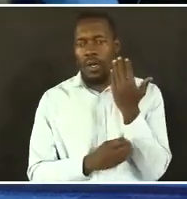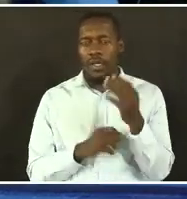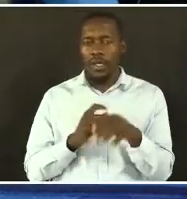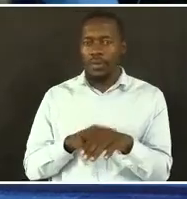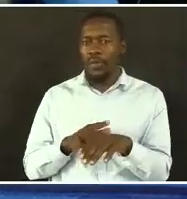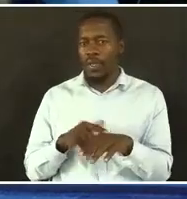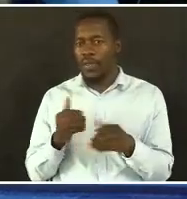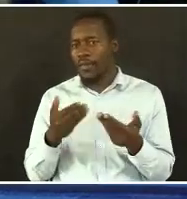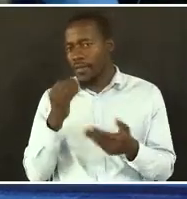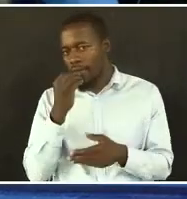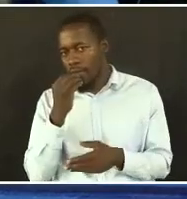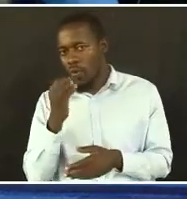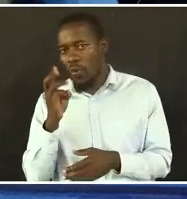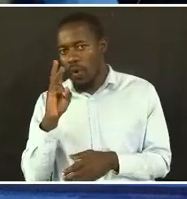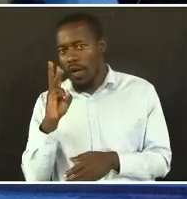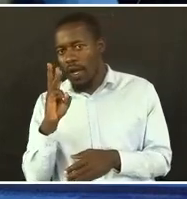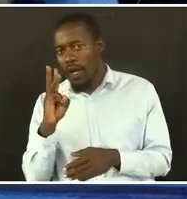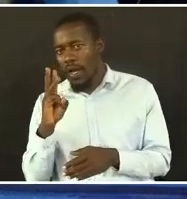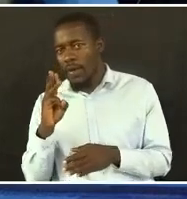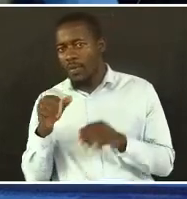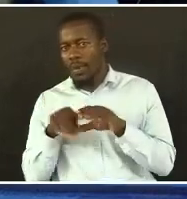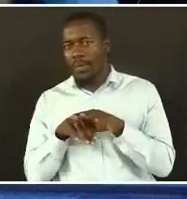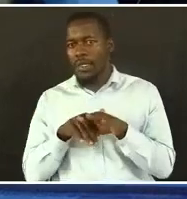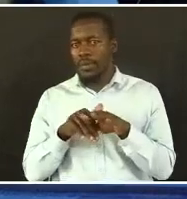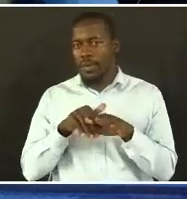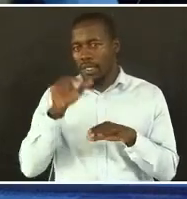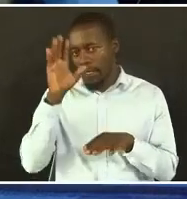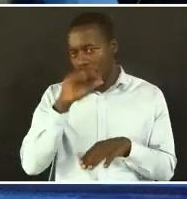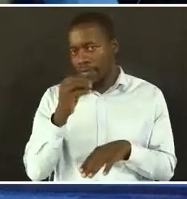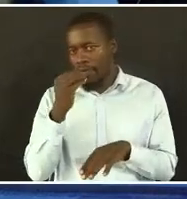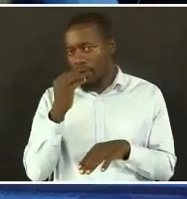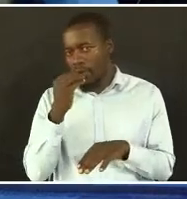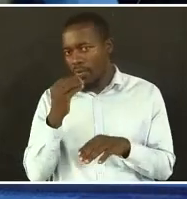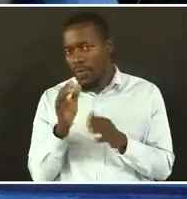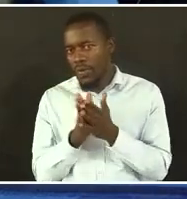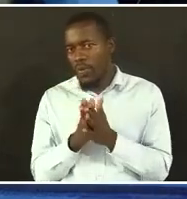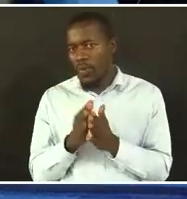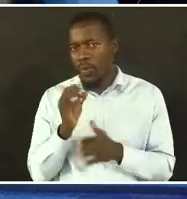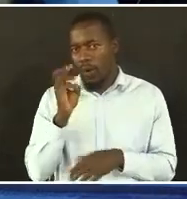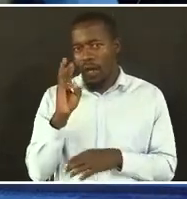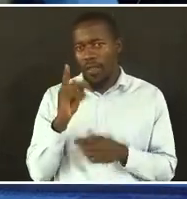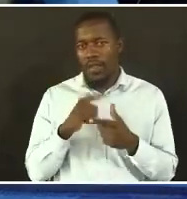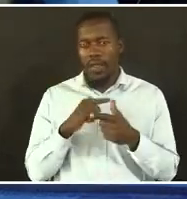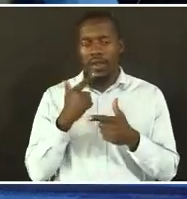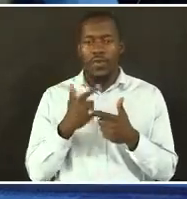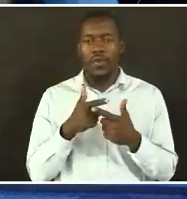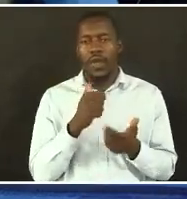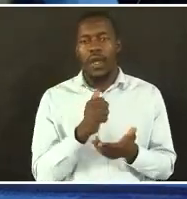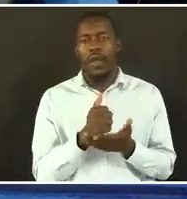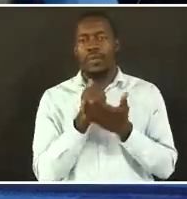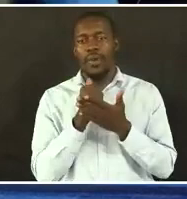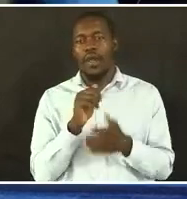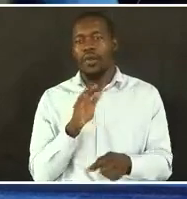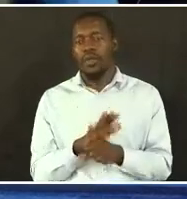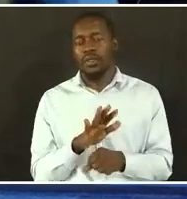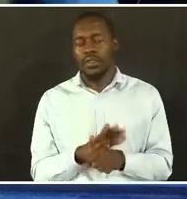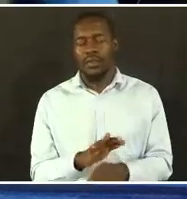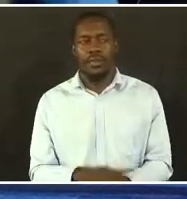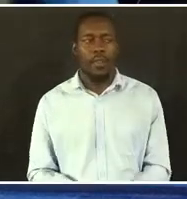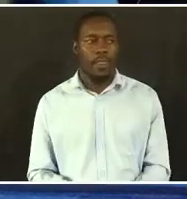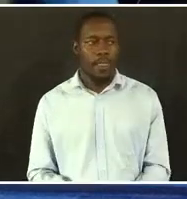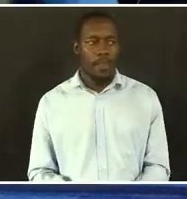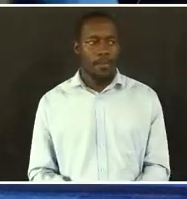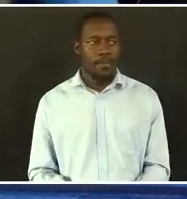you ever asked yourself, when someone has a patient who is not able to probably even take